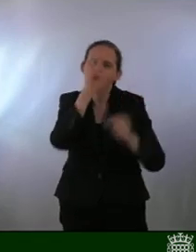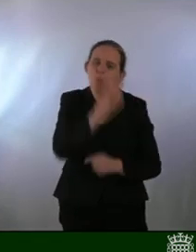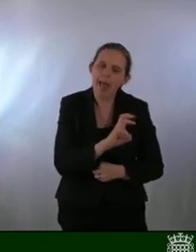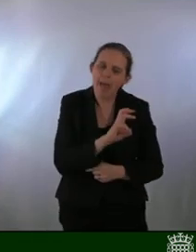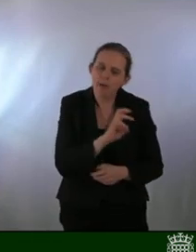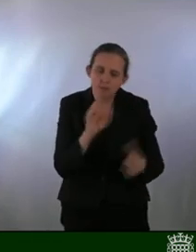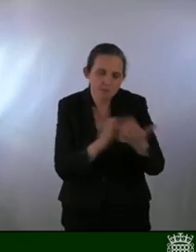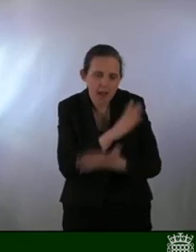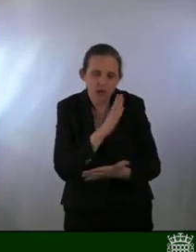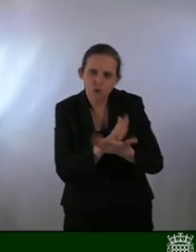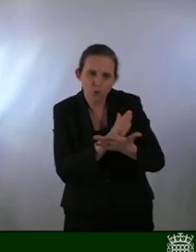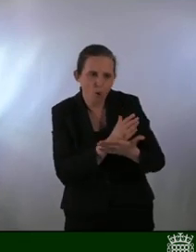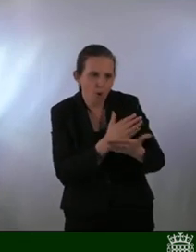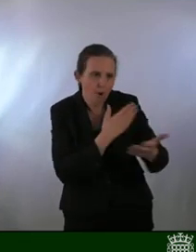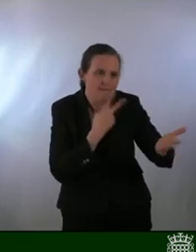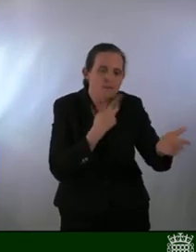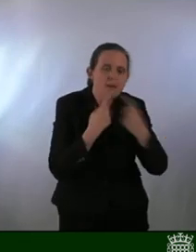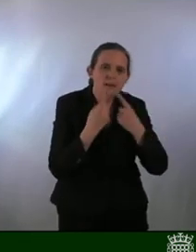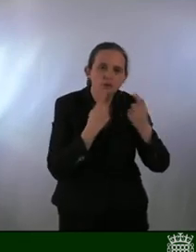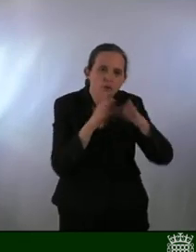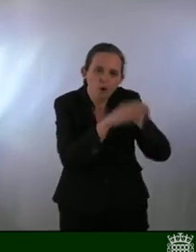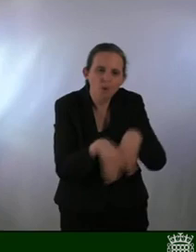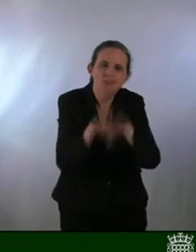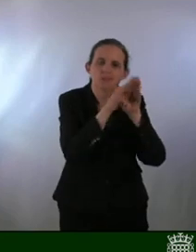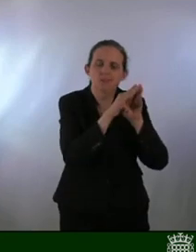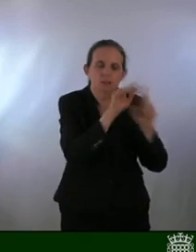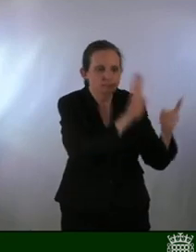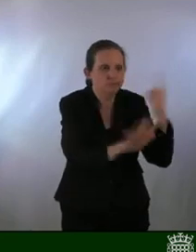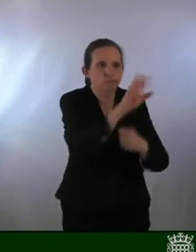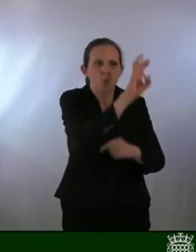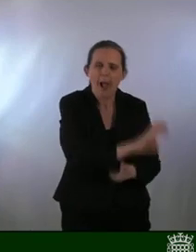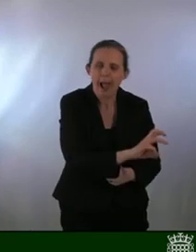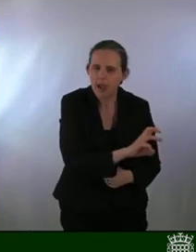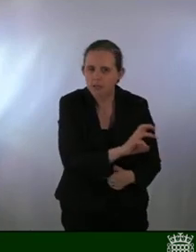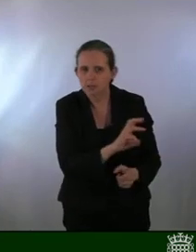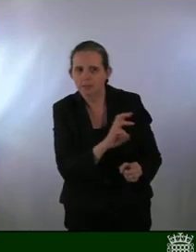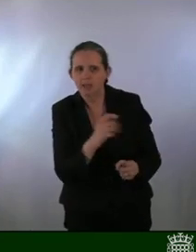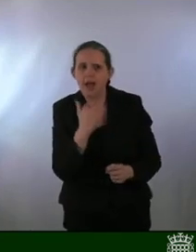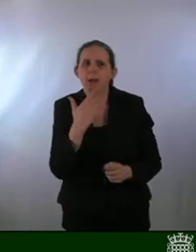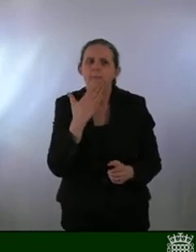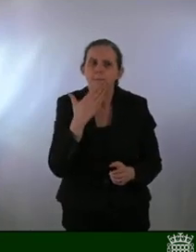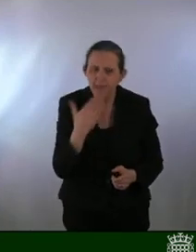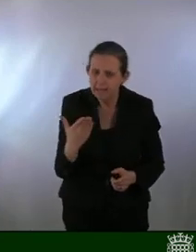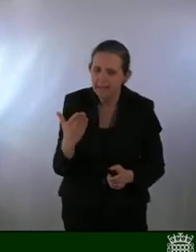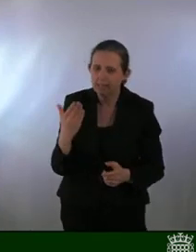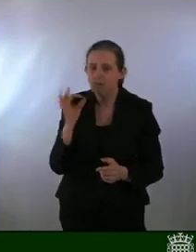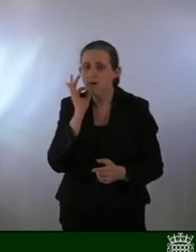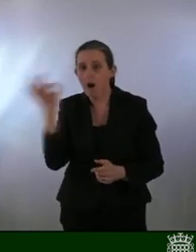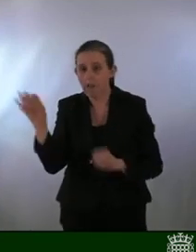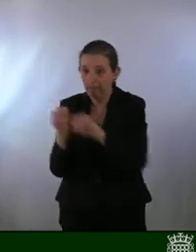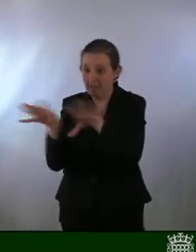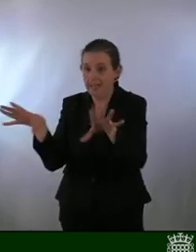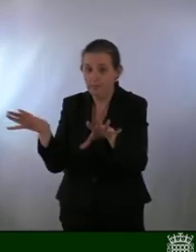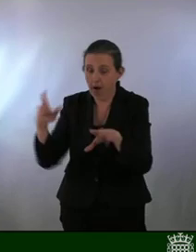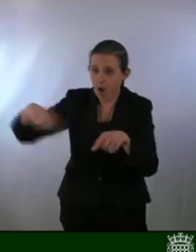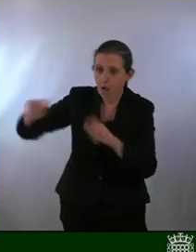that constituents don't get mixed messages? And along those lines, would he appeal to certain sections of the media to realise the power of their platform